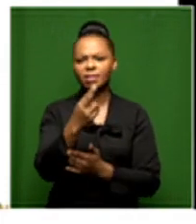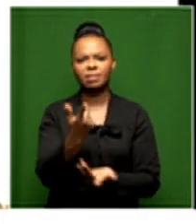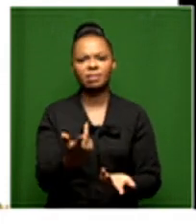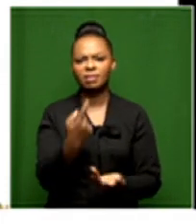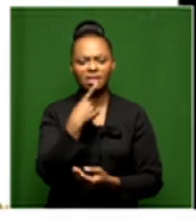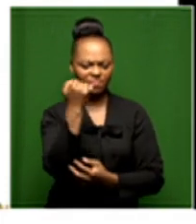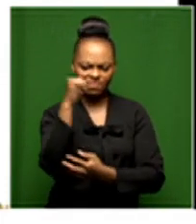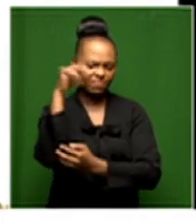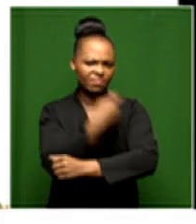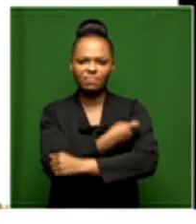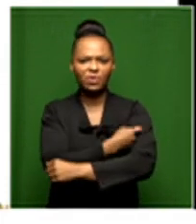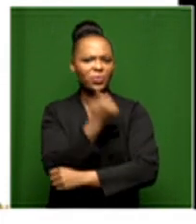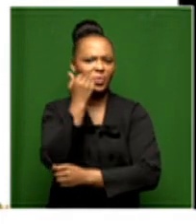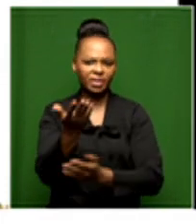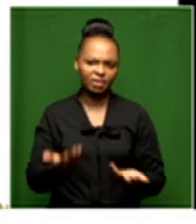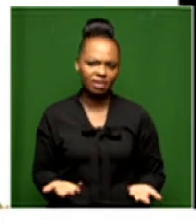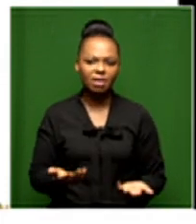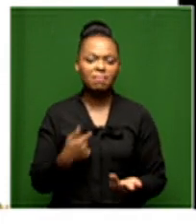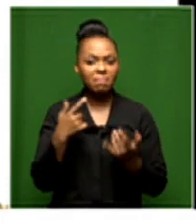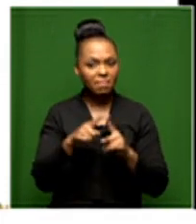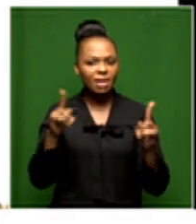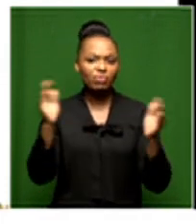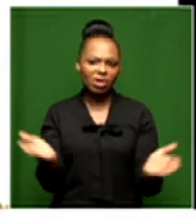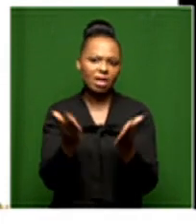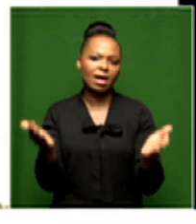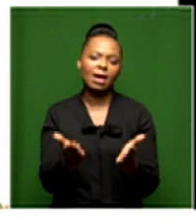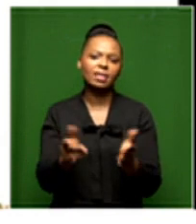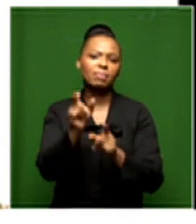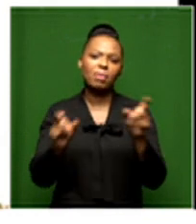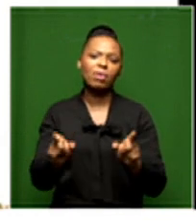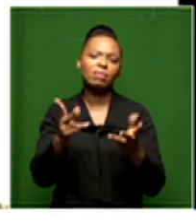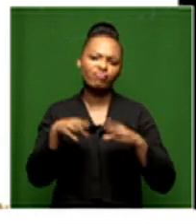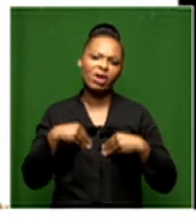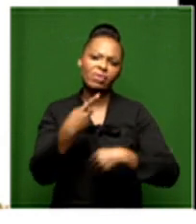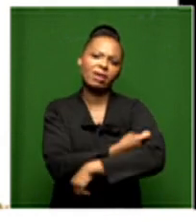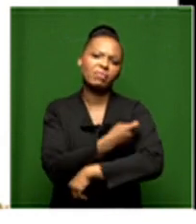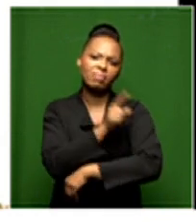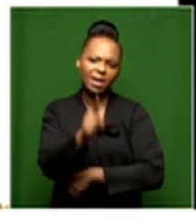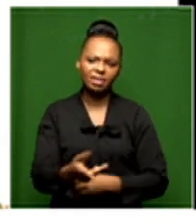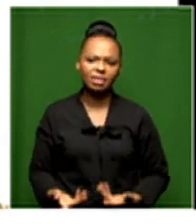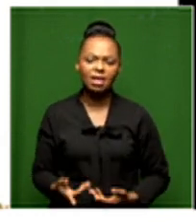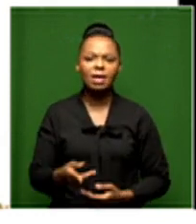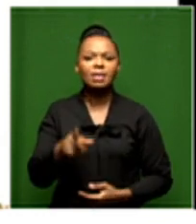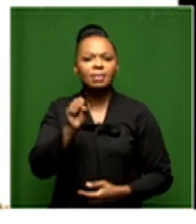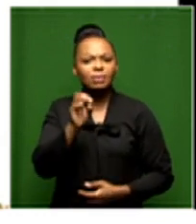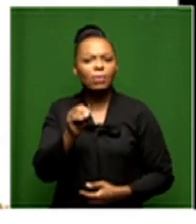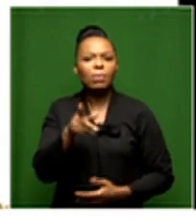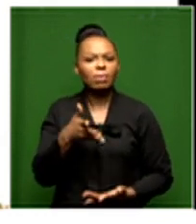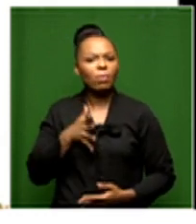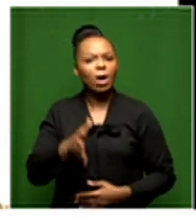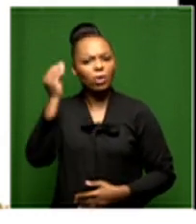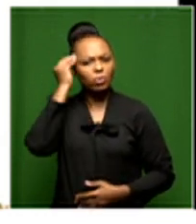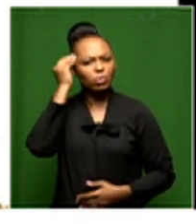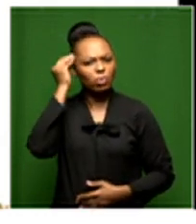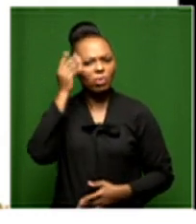vaccinated. We would obviously encourage everybody to be vaccinated, and we'd want to understand why they're not vaccinating. And